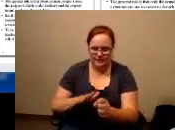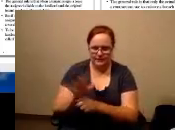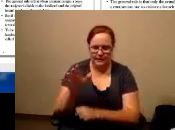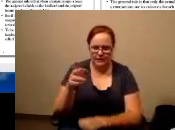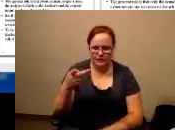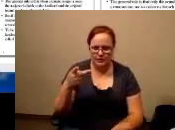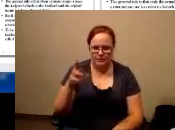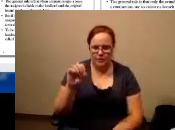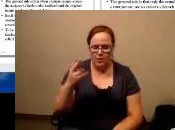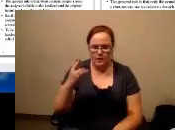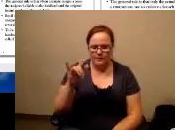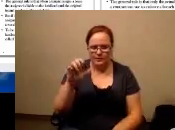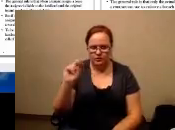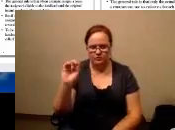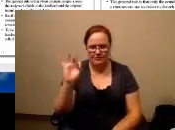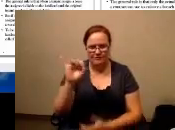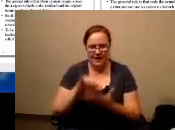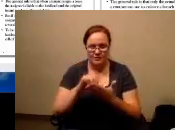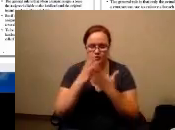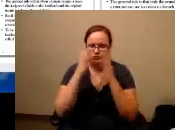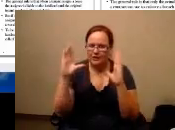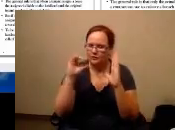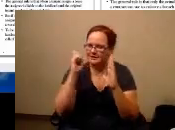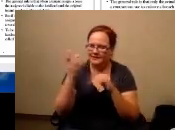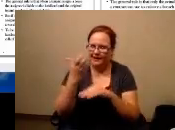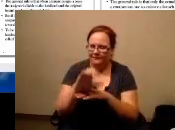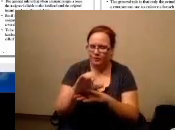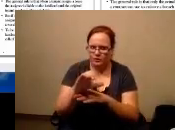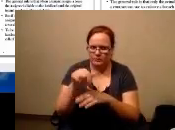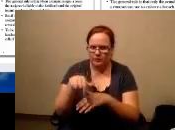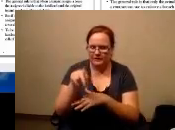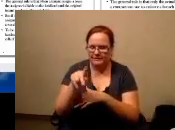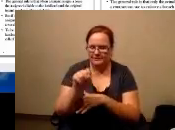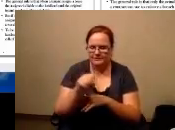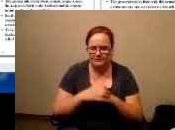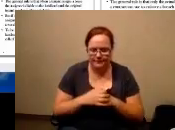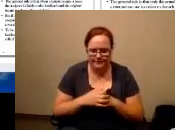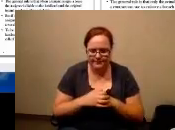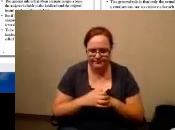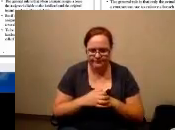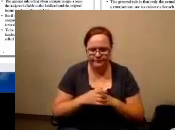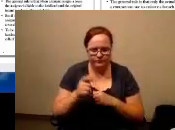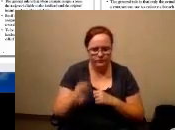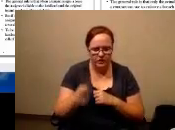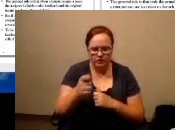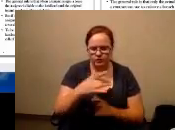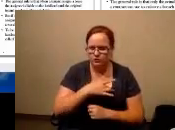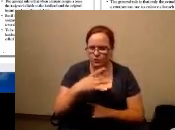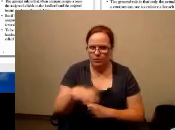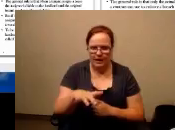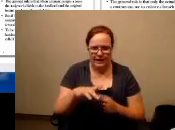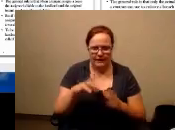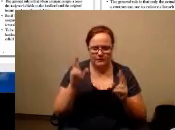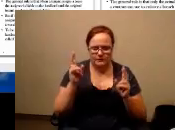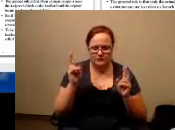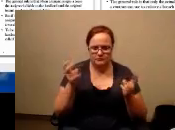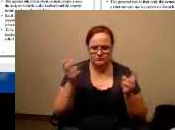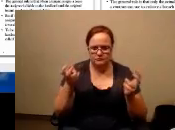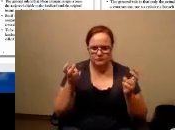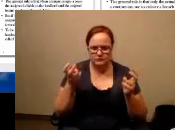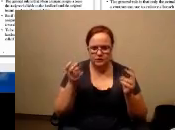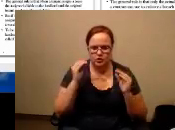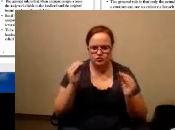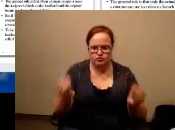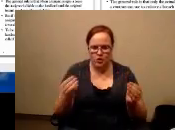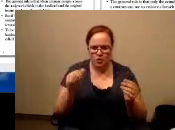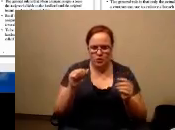or sublease, generally that's not enforceable in Kansas. Judges do not like what's called no